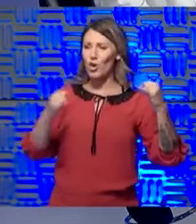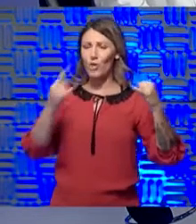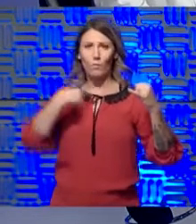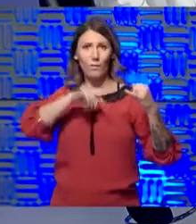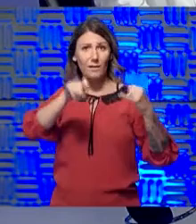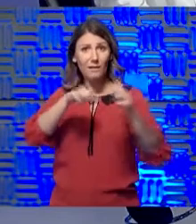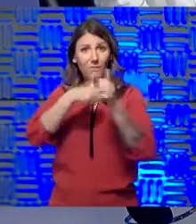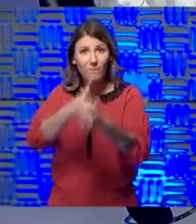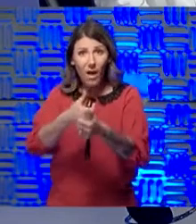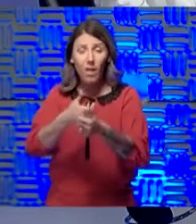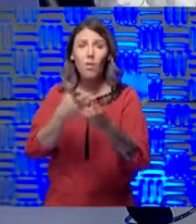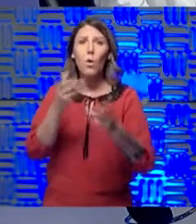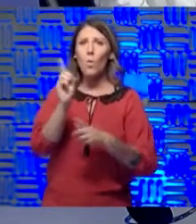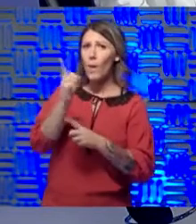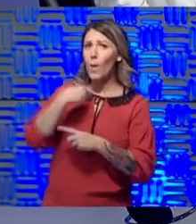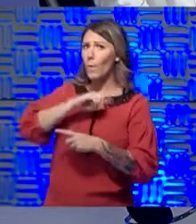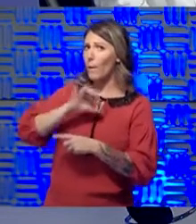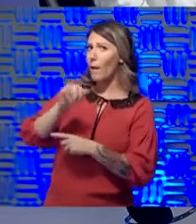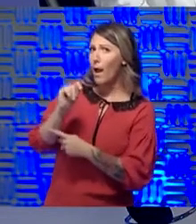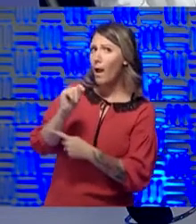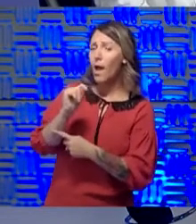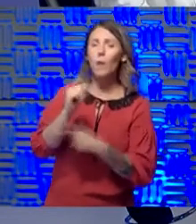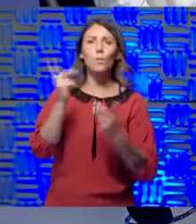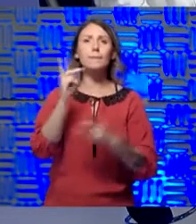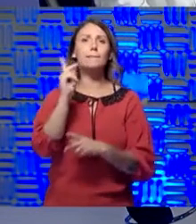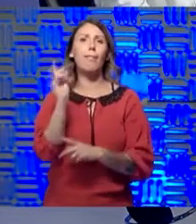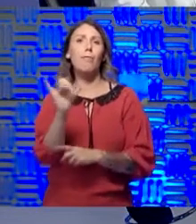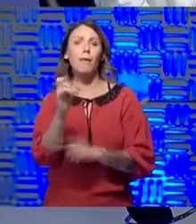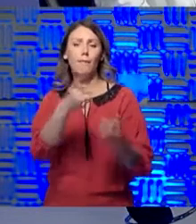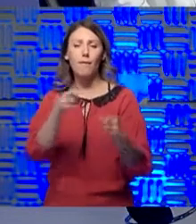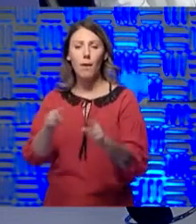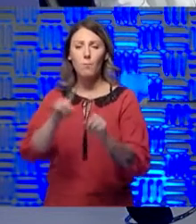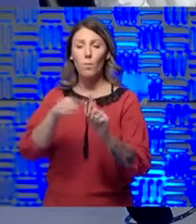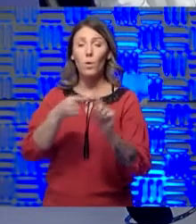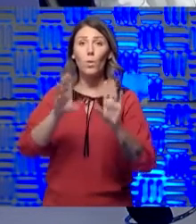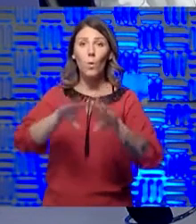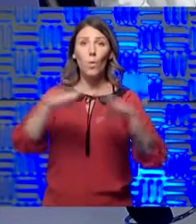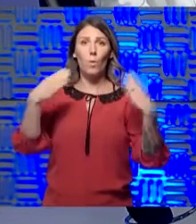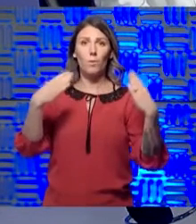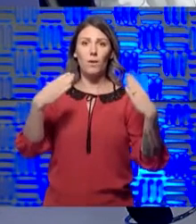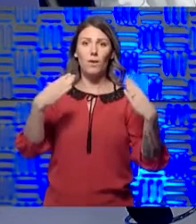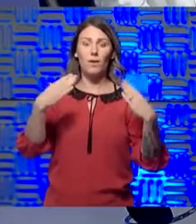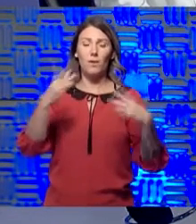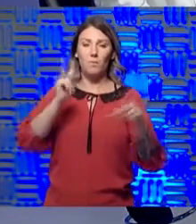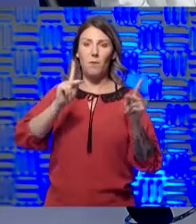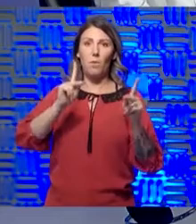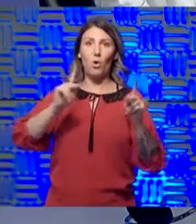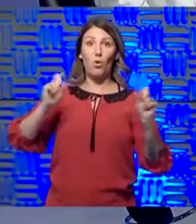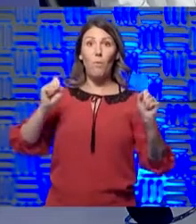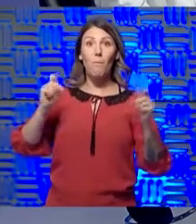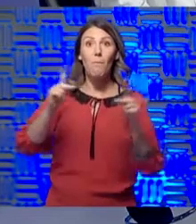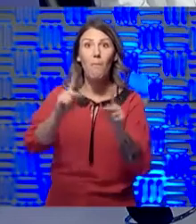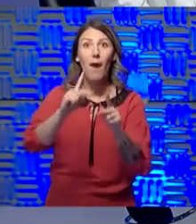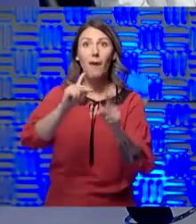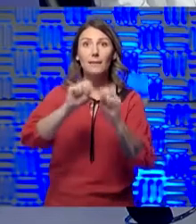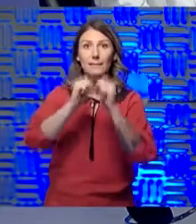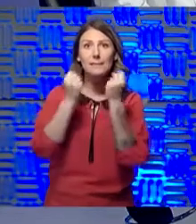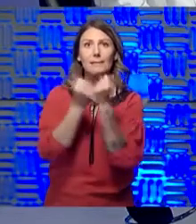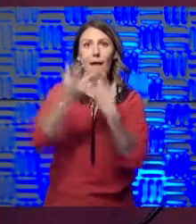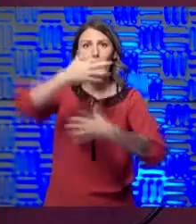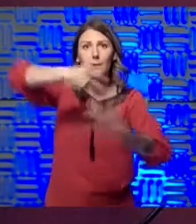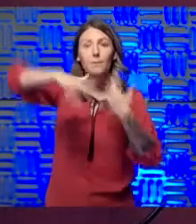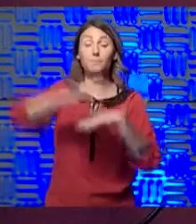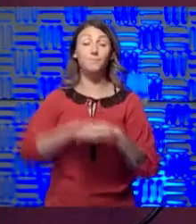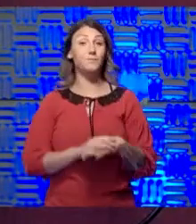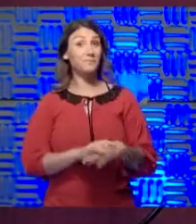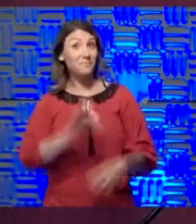following, and what's a likely occurrence once we start opening things up. People go back into society. What thoughts do you have around that? Yeah, that's a